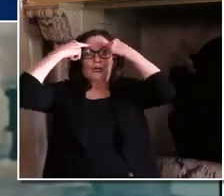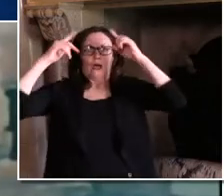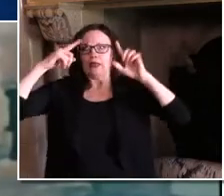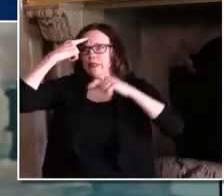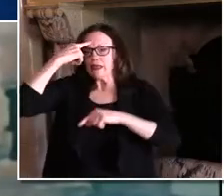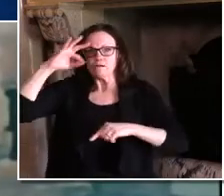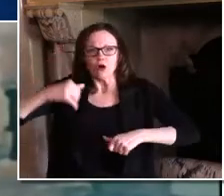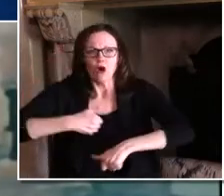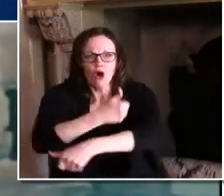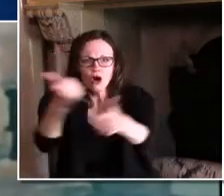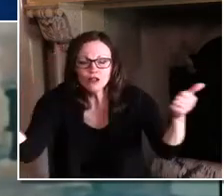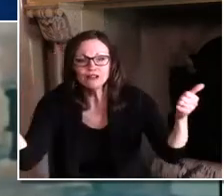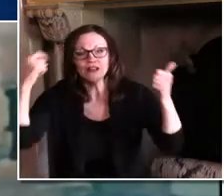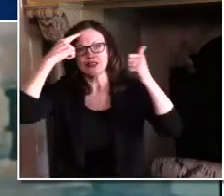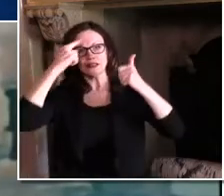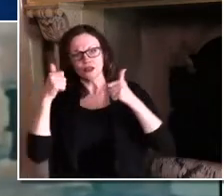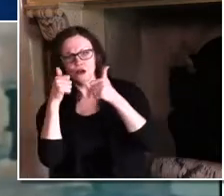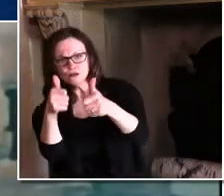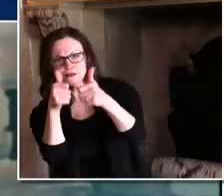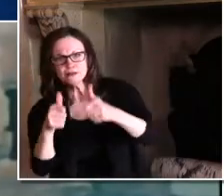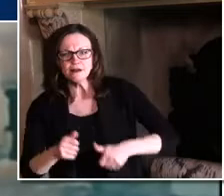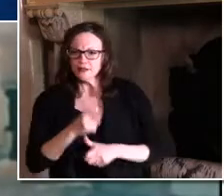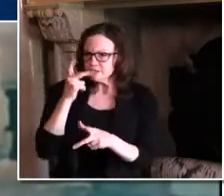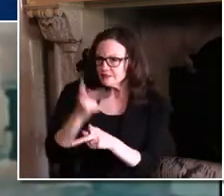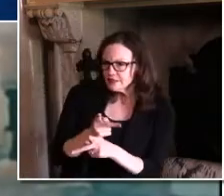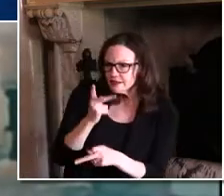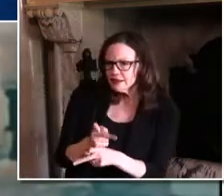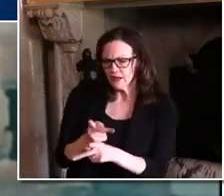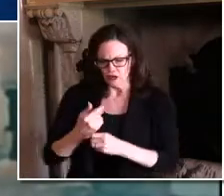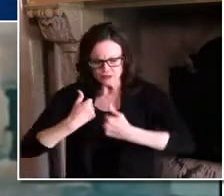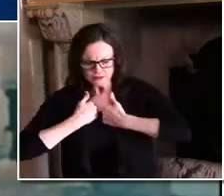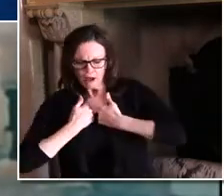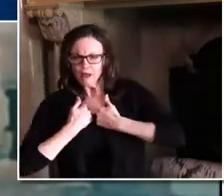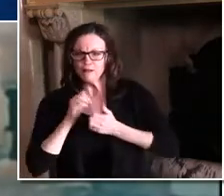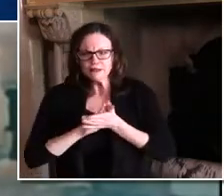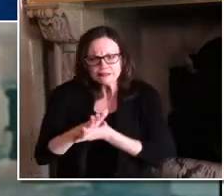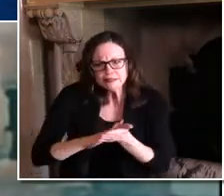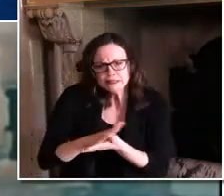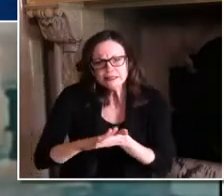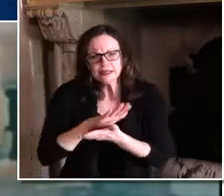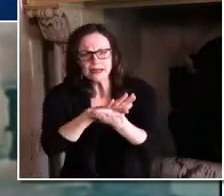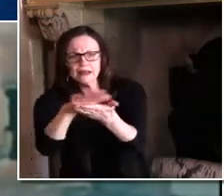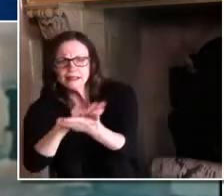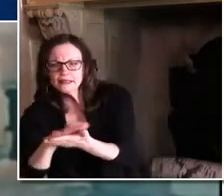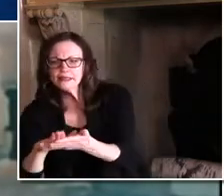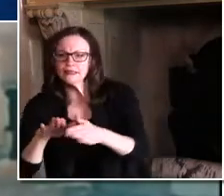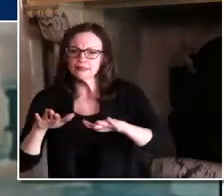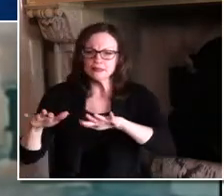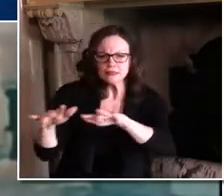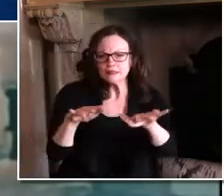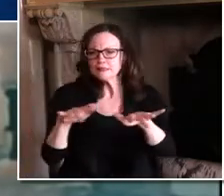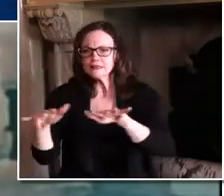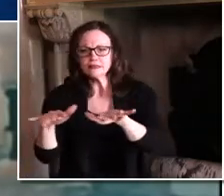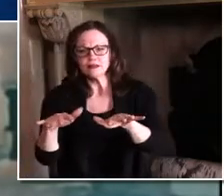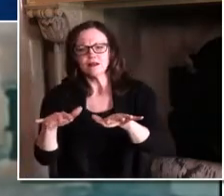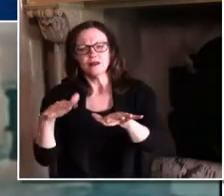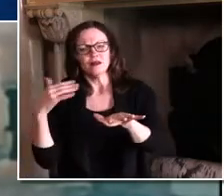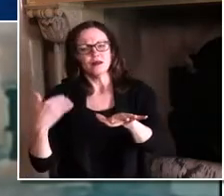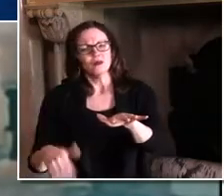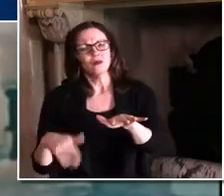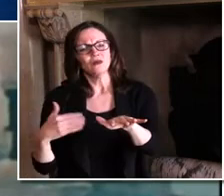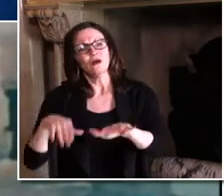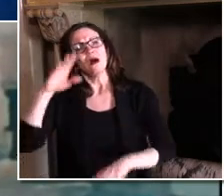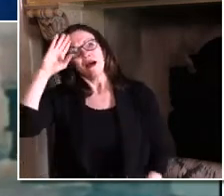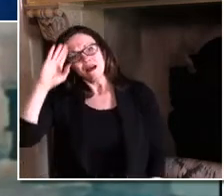know. I do, because when I'm not at the hospital, I too am home self-isolating, and it's not easy. It's